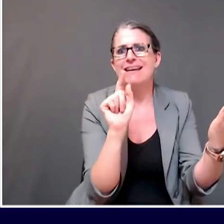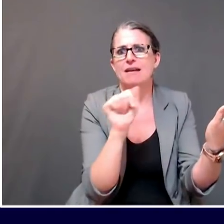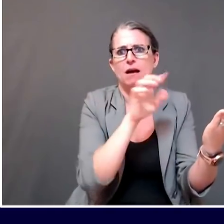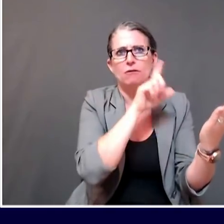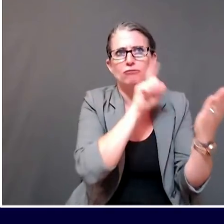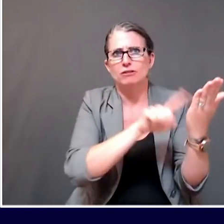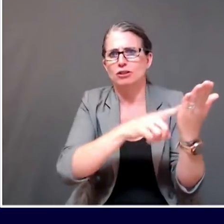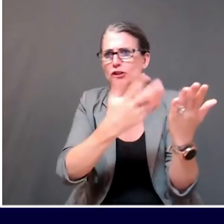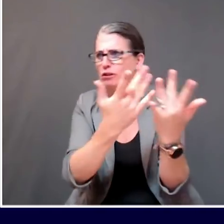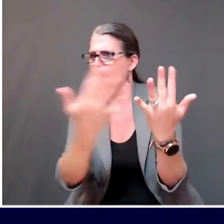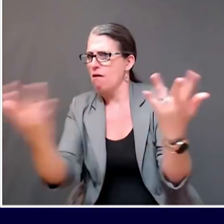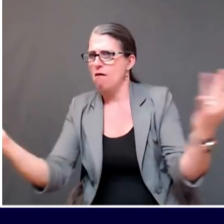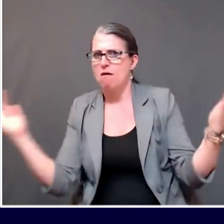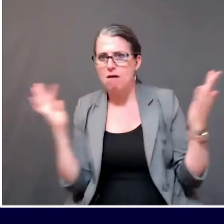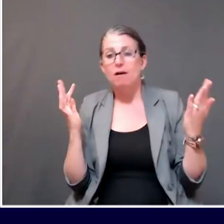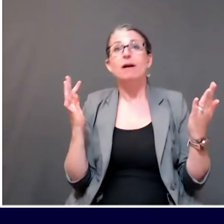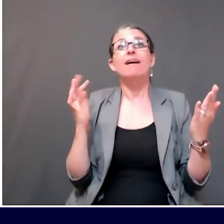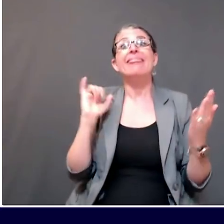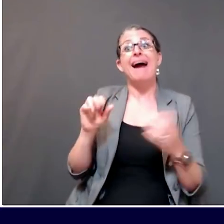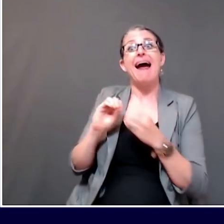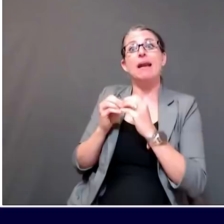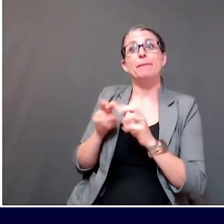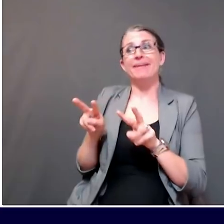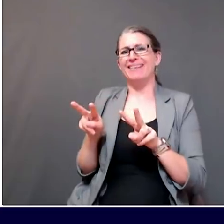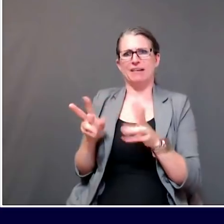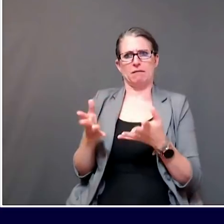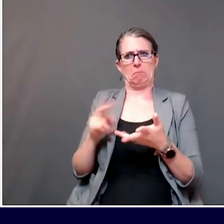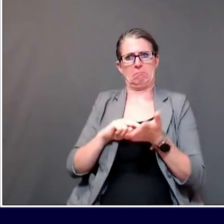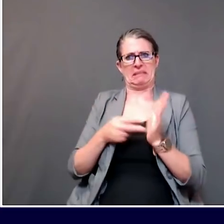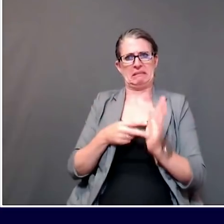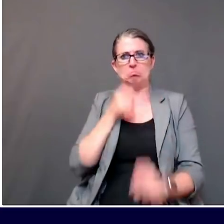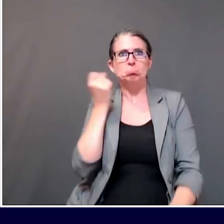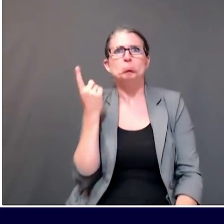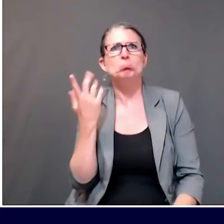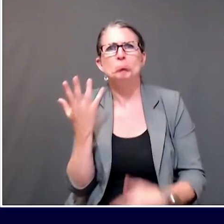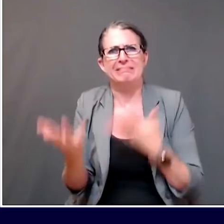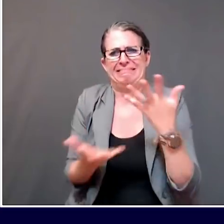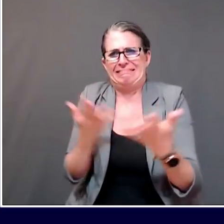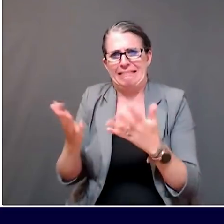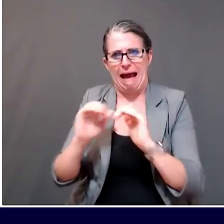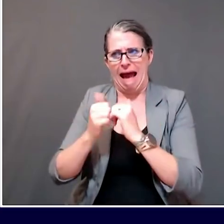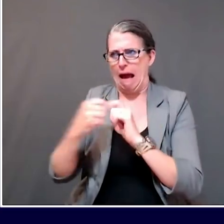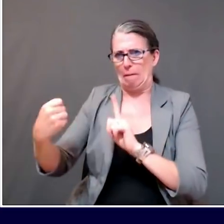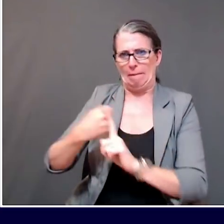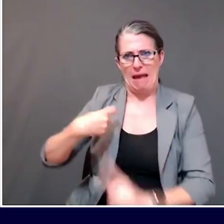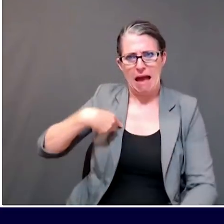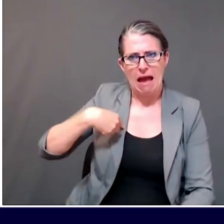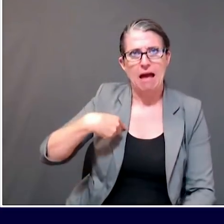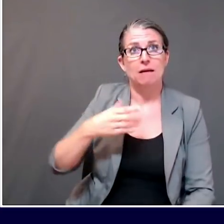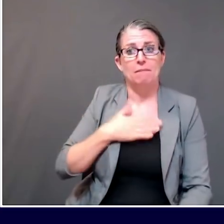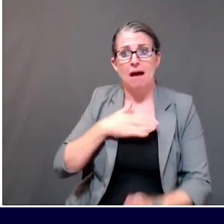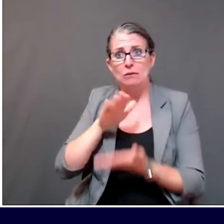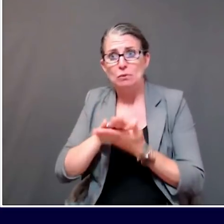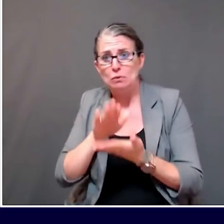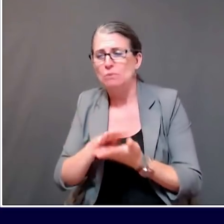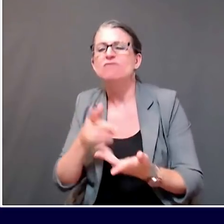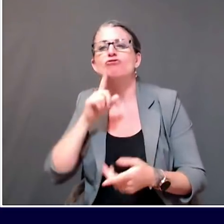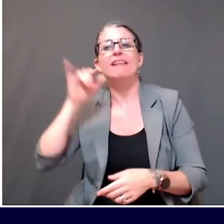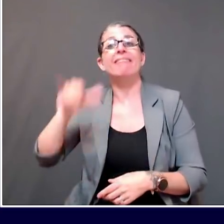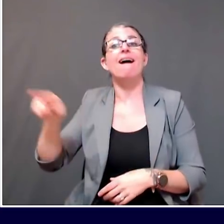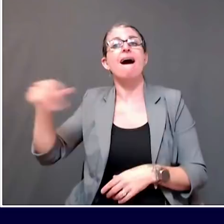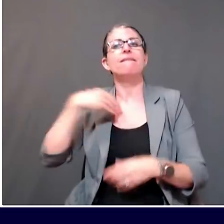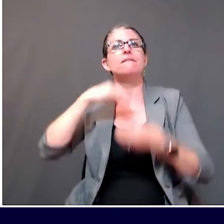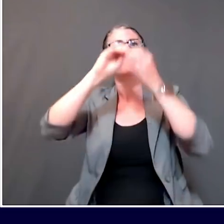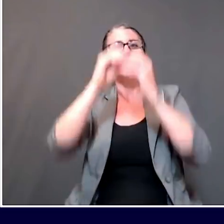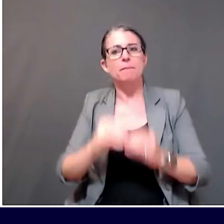COVID-19 in that county, the positivity rate, a metric we've talked about a lot here, of tests that are coming back in that county,